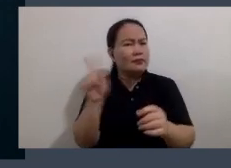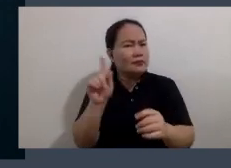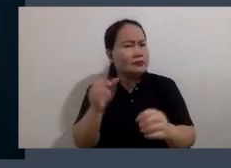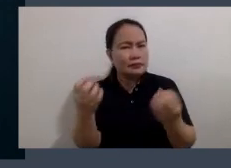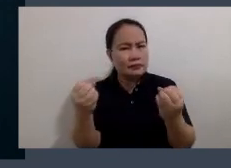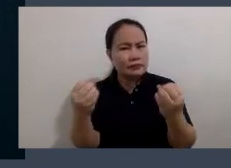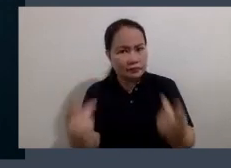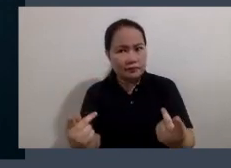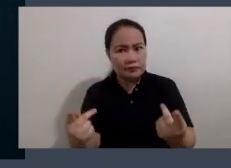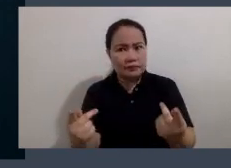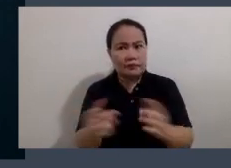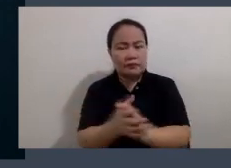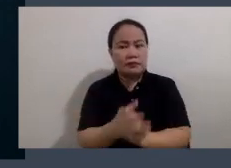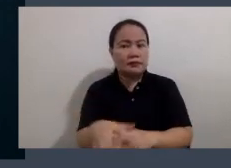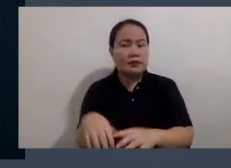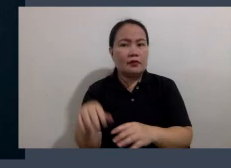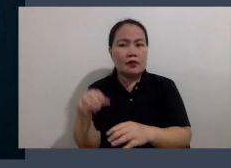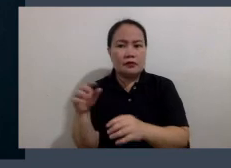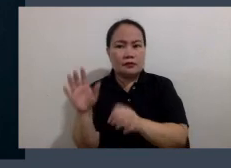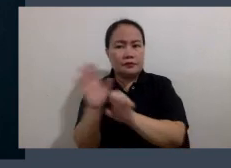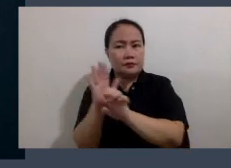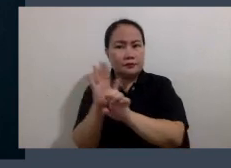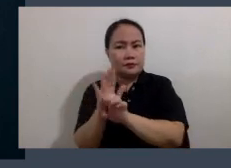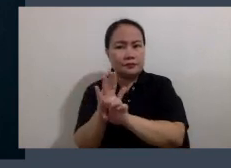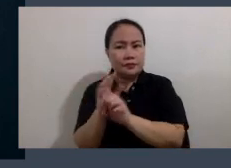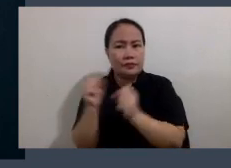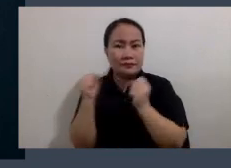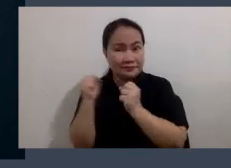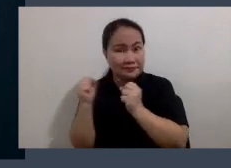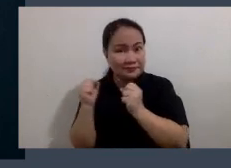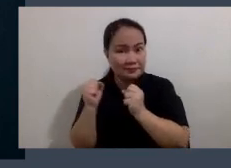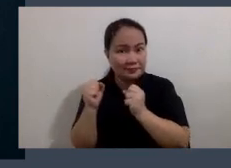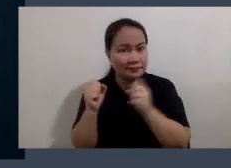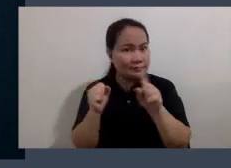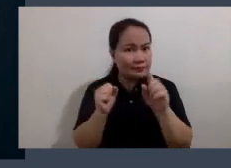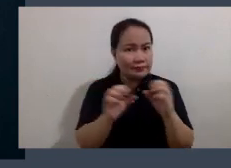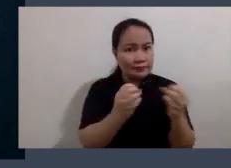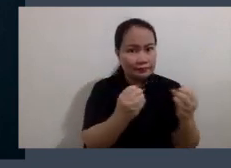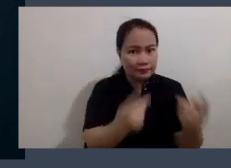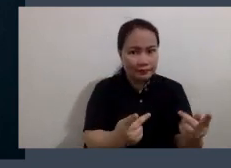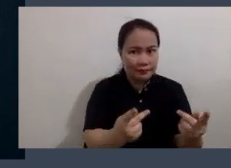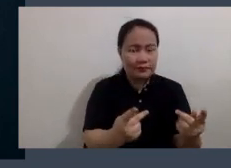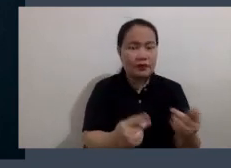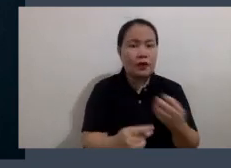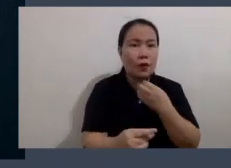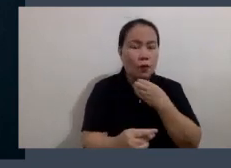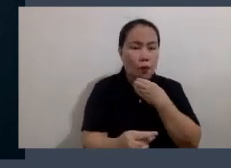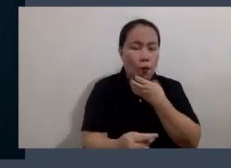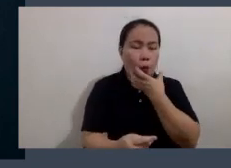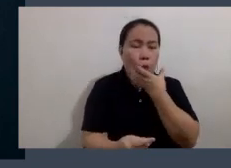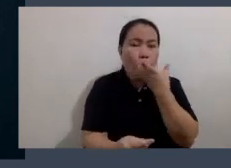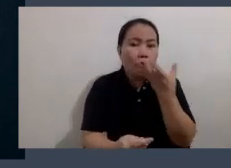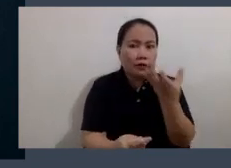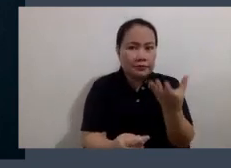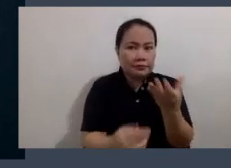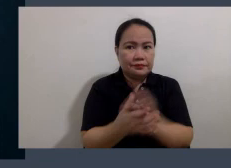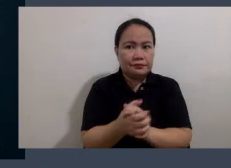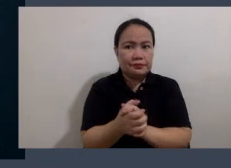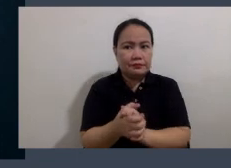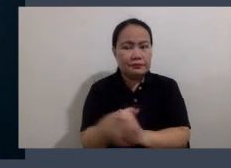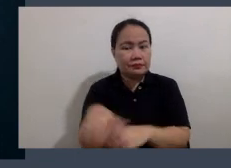1, cold. So, the opposite is warm. So, parang kinukuha natin yung antonym.